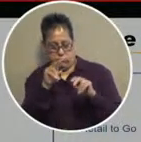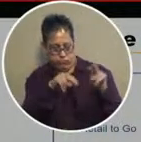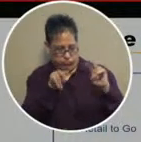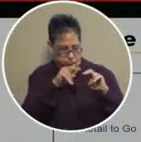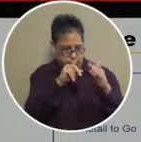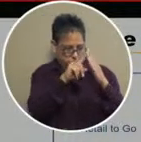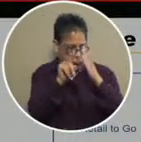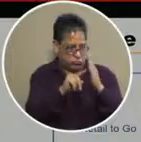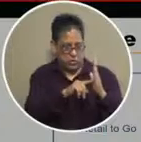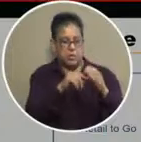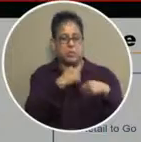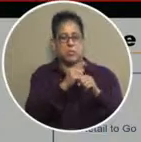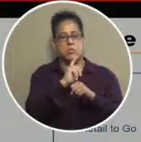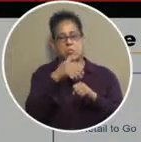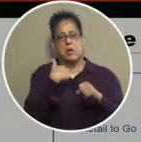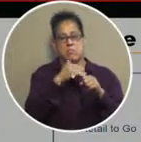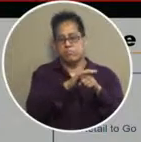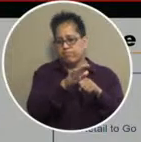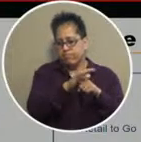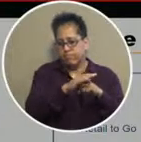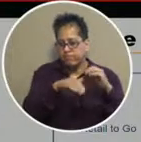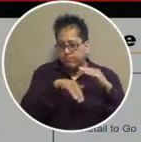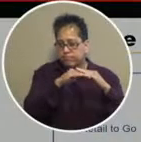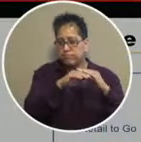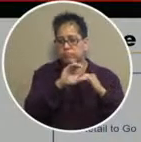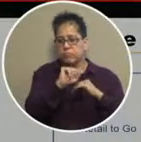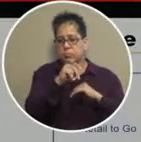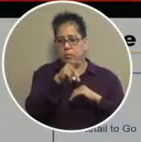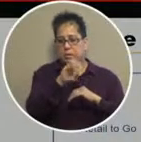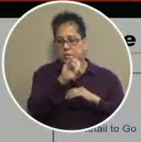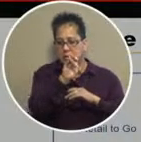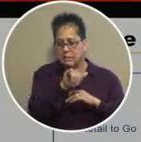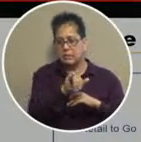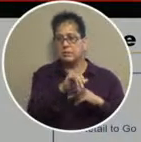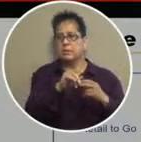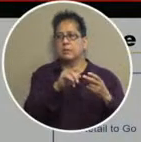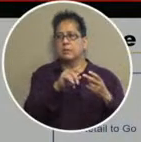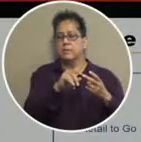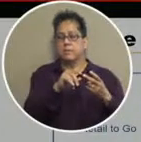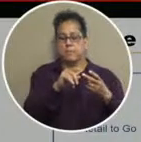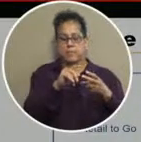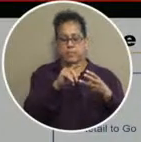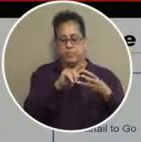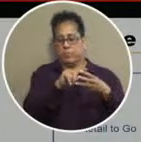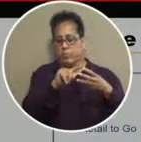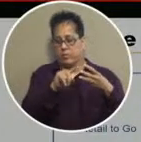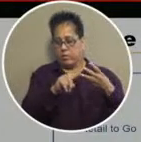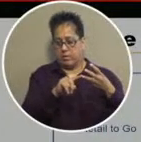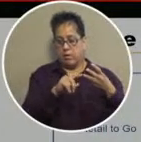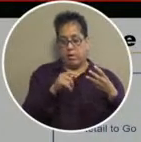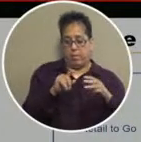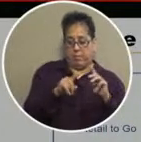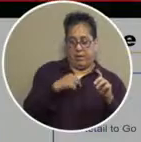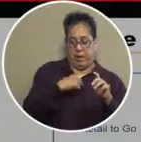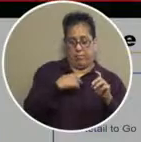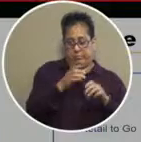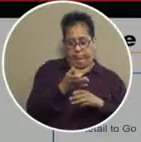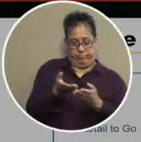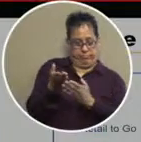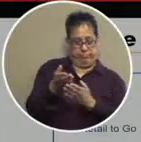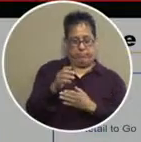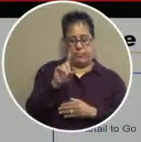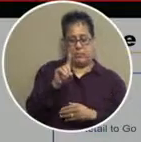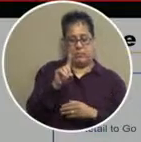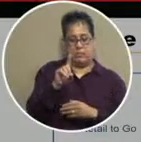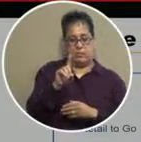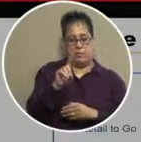had the capacity where we were. But so I'd rather defer to the experts when we get to